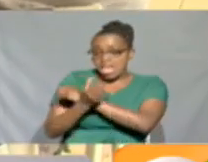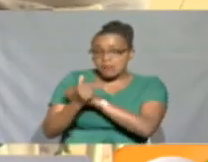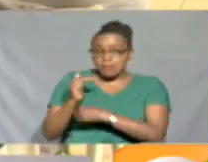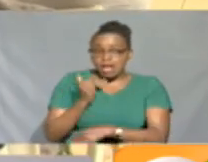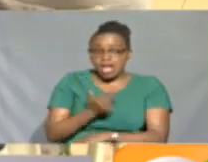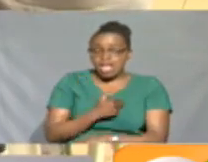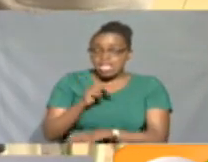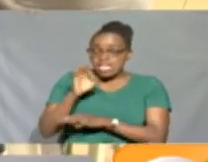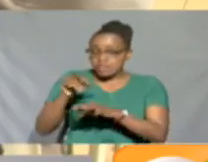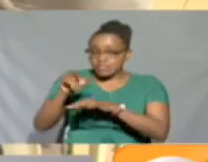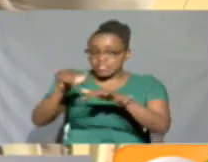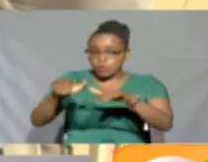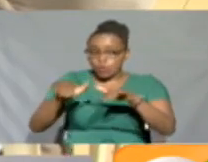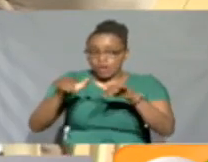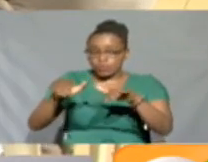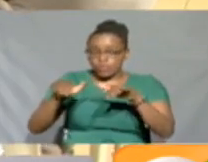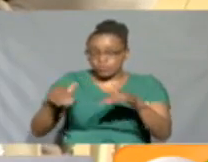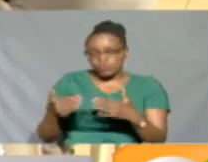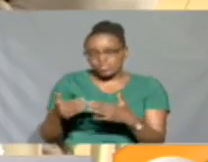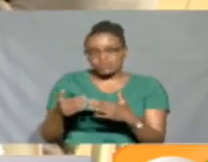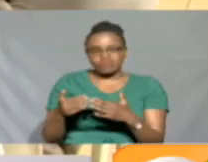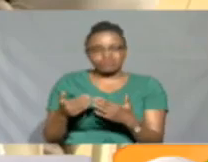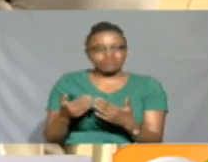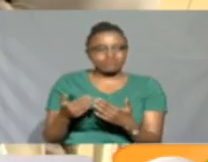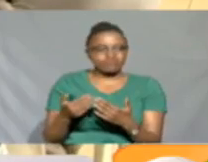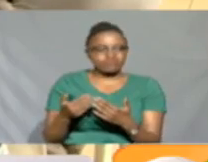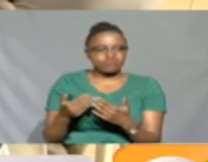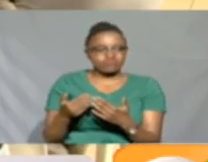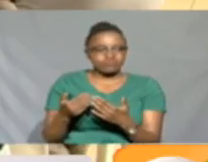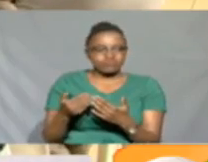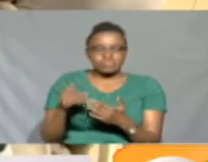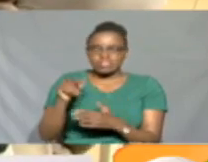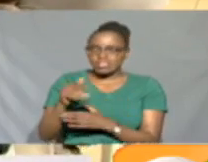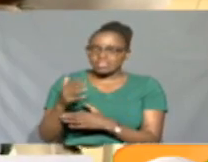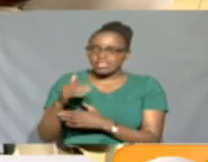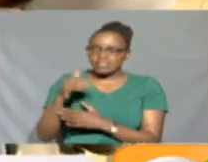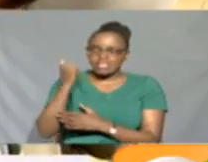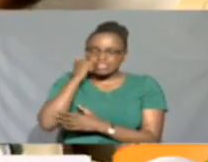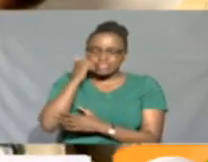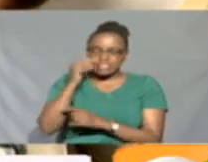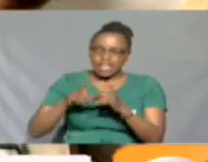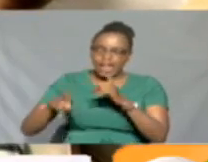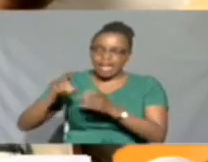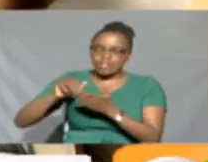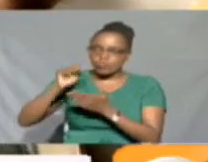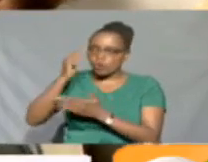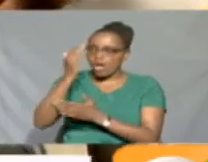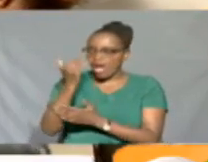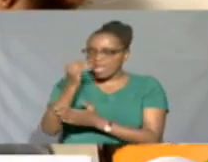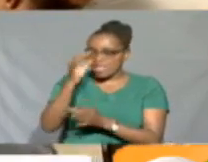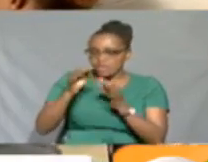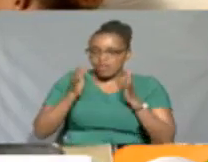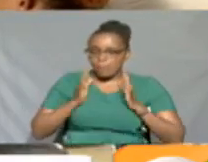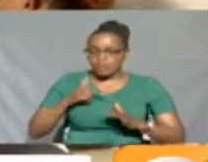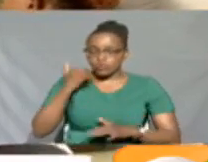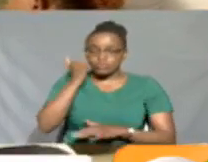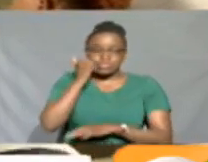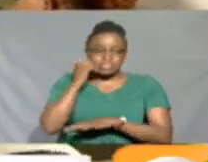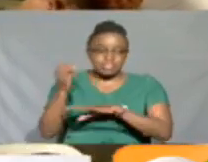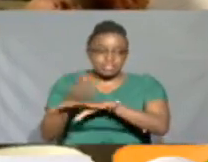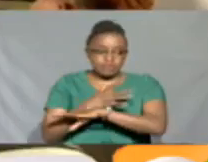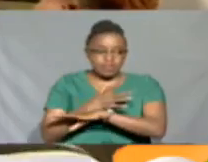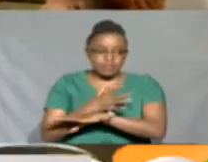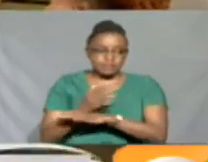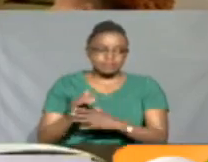huko kungoja kunazidisha ule ugonjwa ambao mtu wako nao, hususan ikiwa ni mtu anaugua saratani.